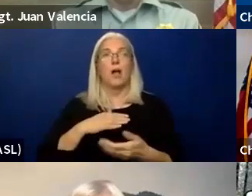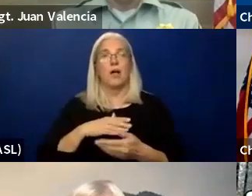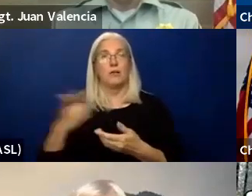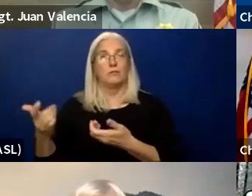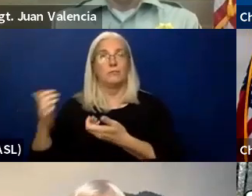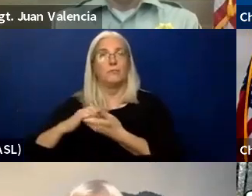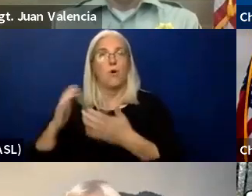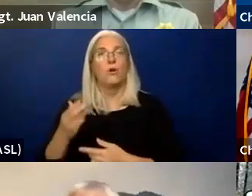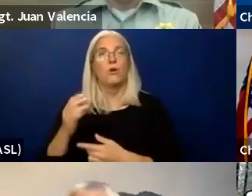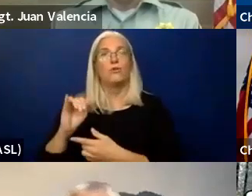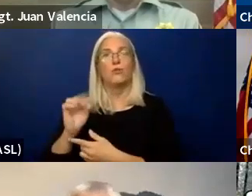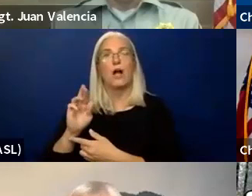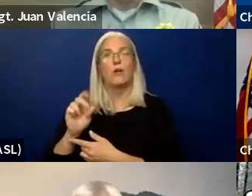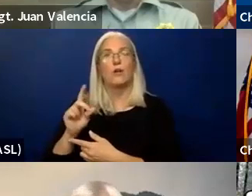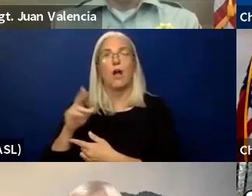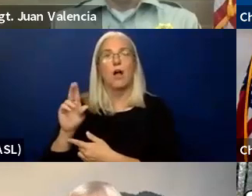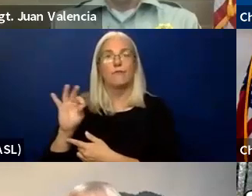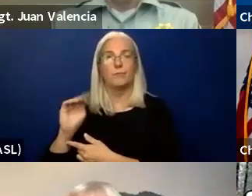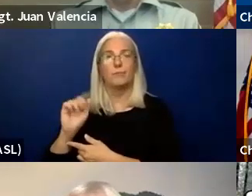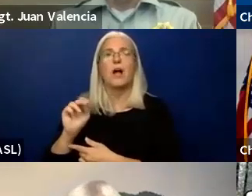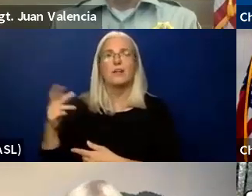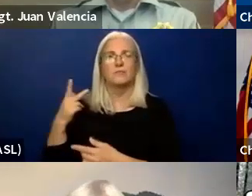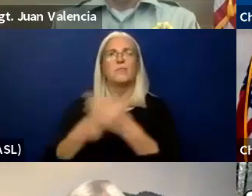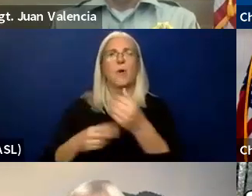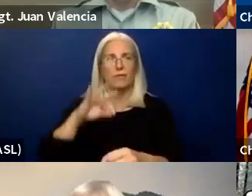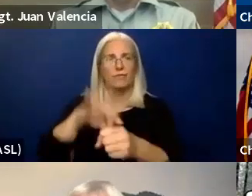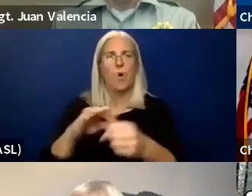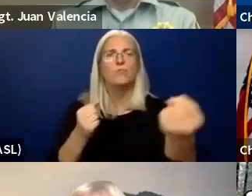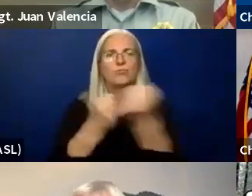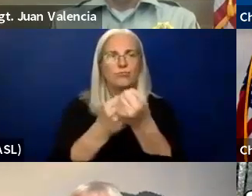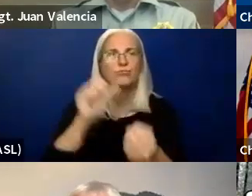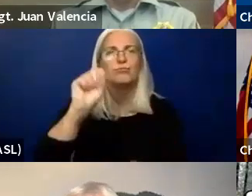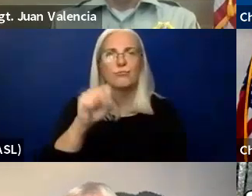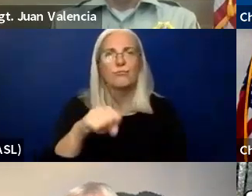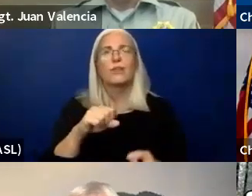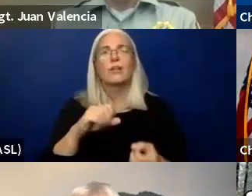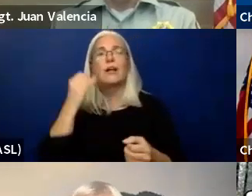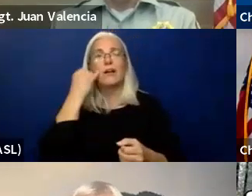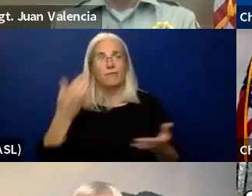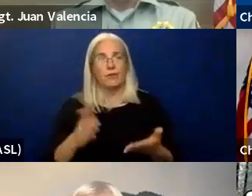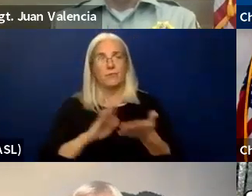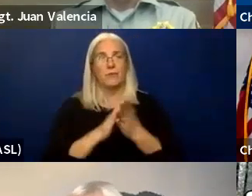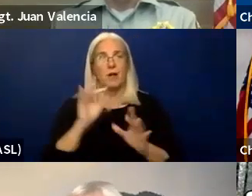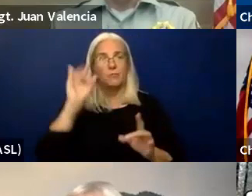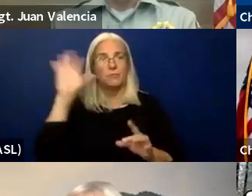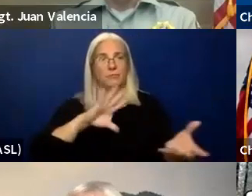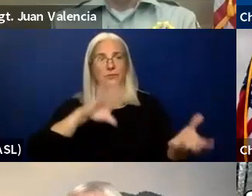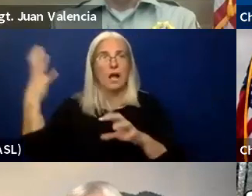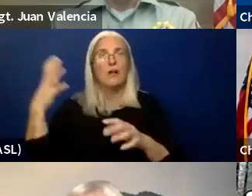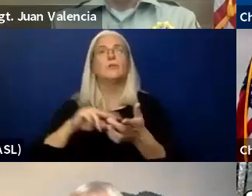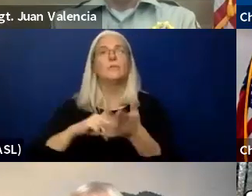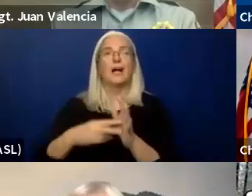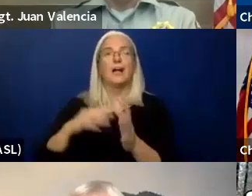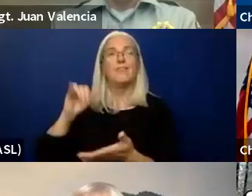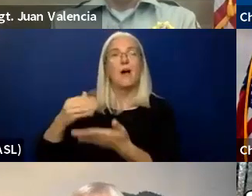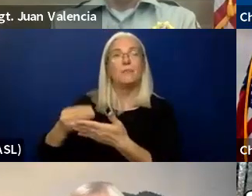If it reaches disaster level, we most certainly will need that 90%. And I'm hopeful that we are able